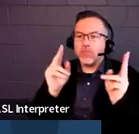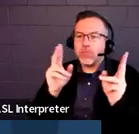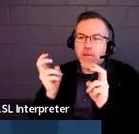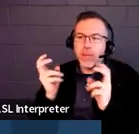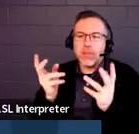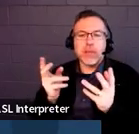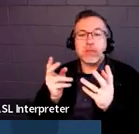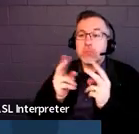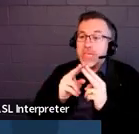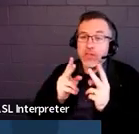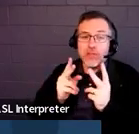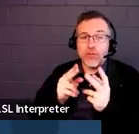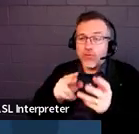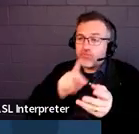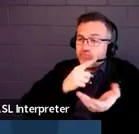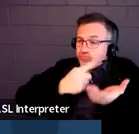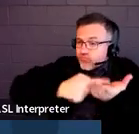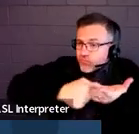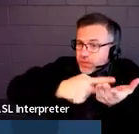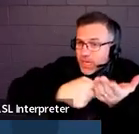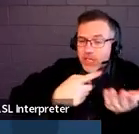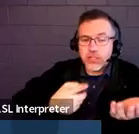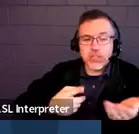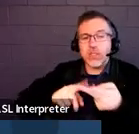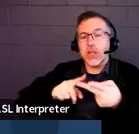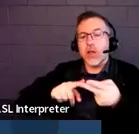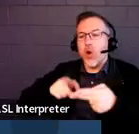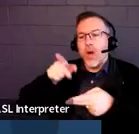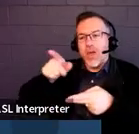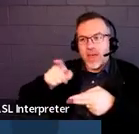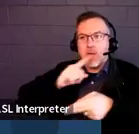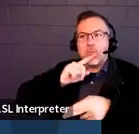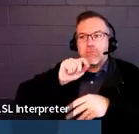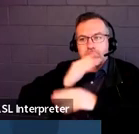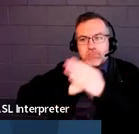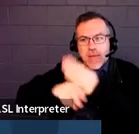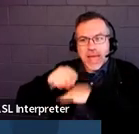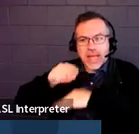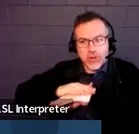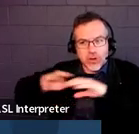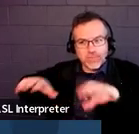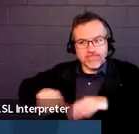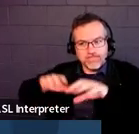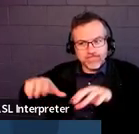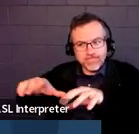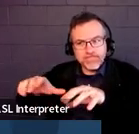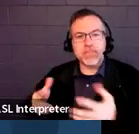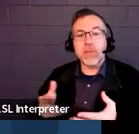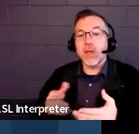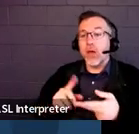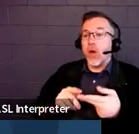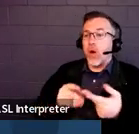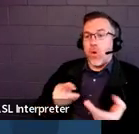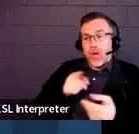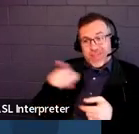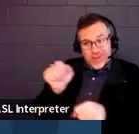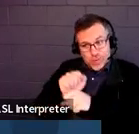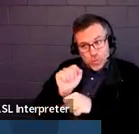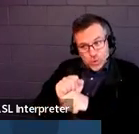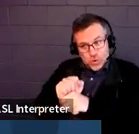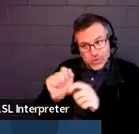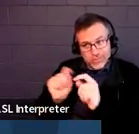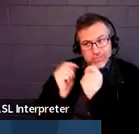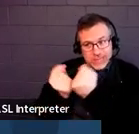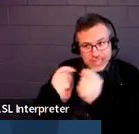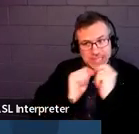it's physically doing it, whether it's an a project-based learning where they're working in teams, looking